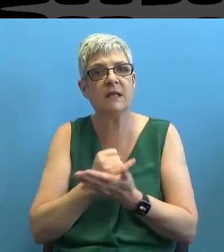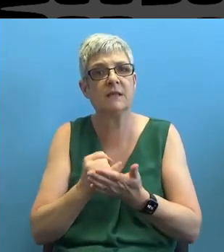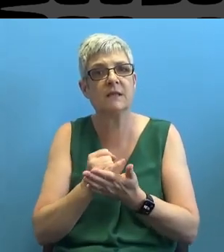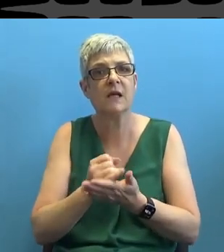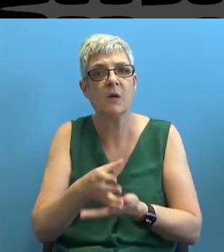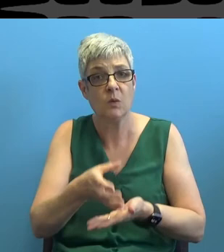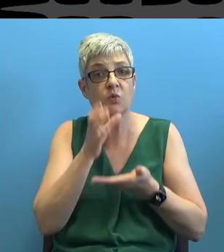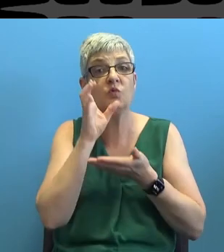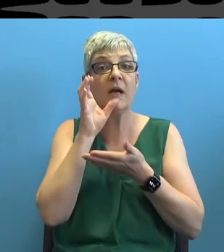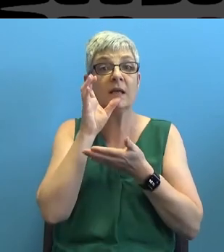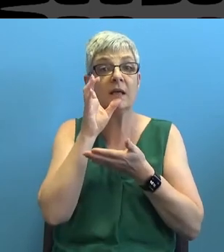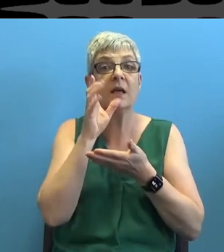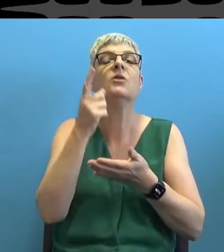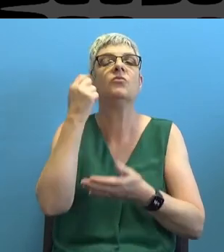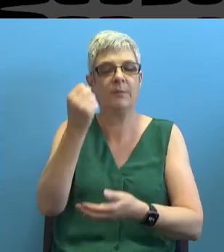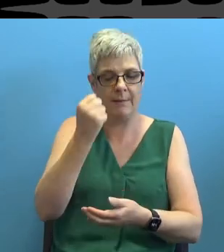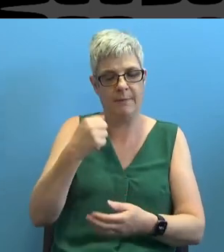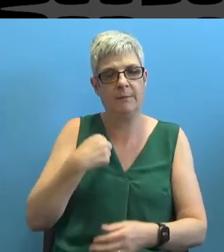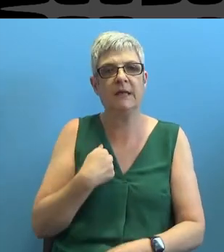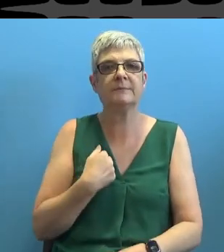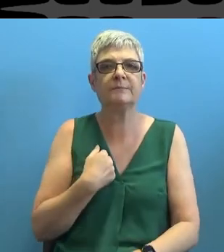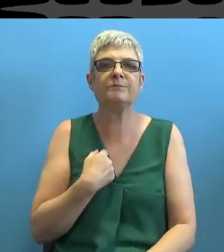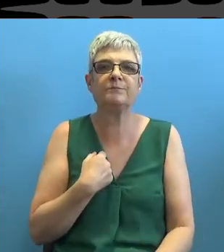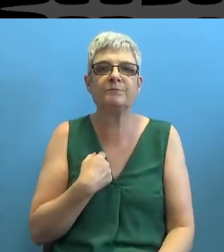you drink it remembering me."